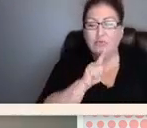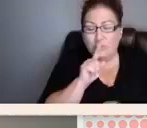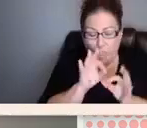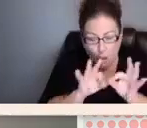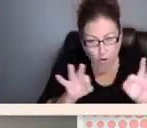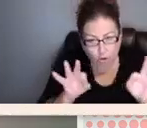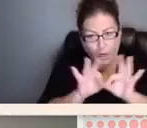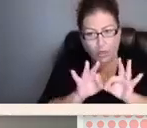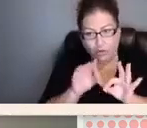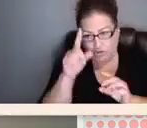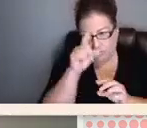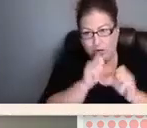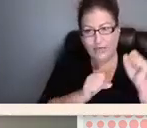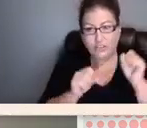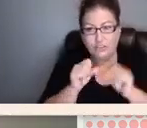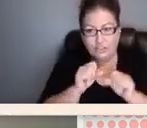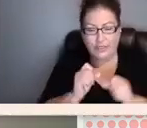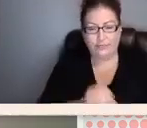strategy.